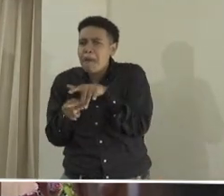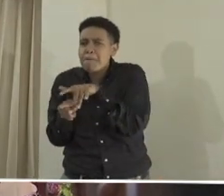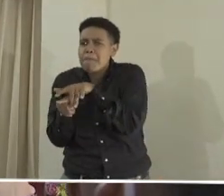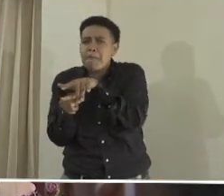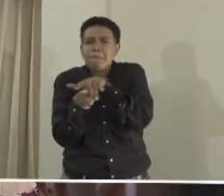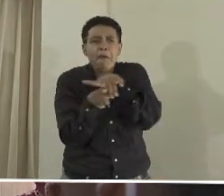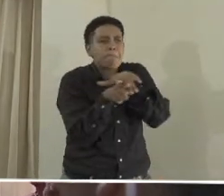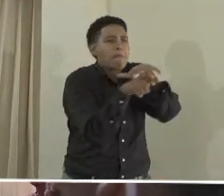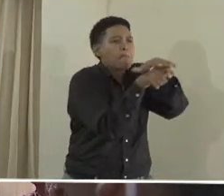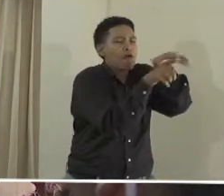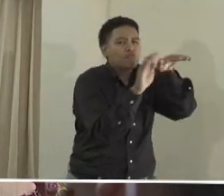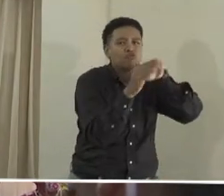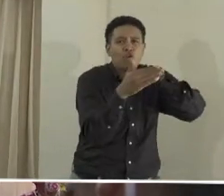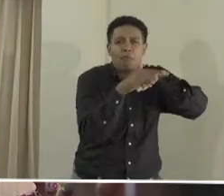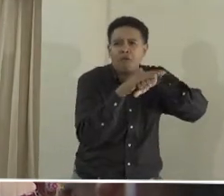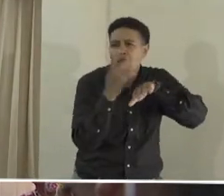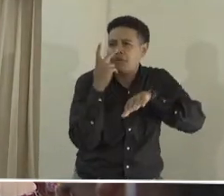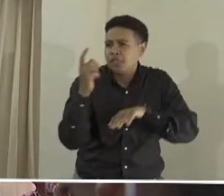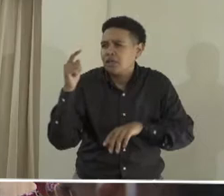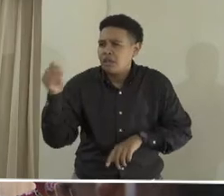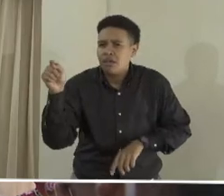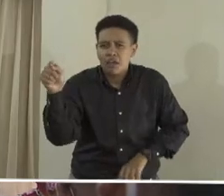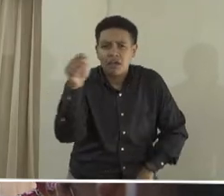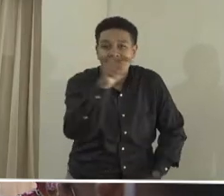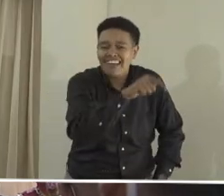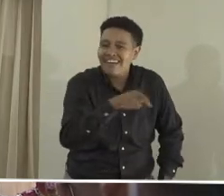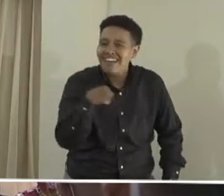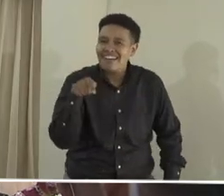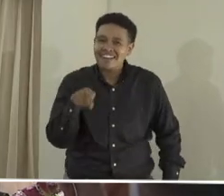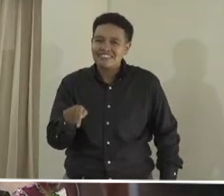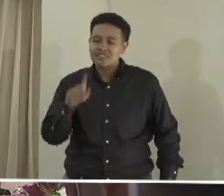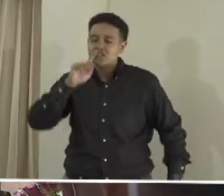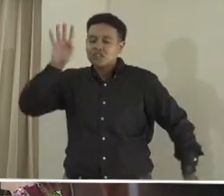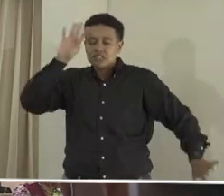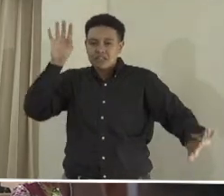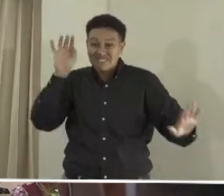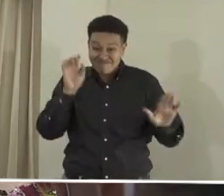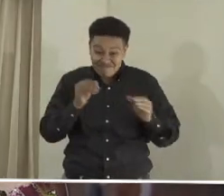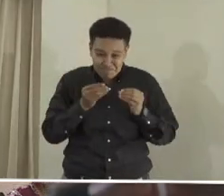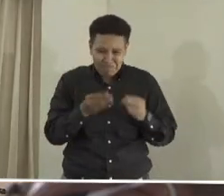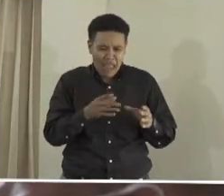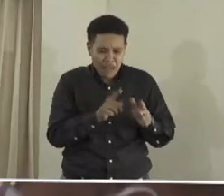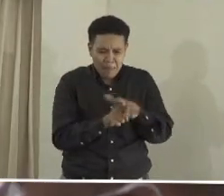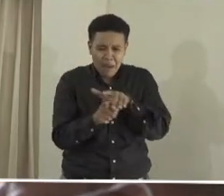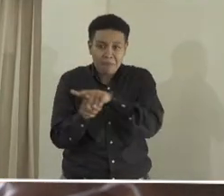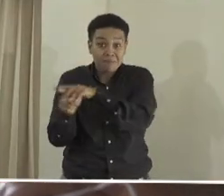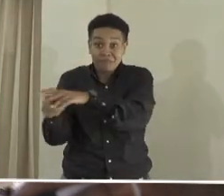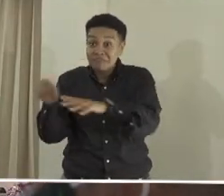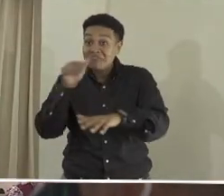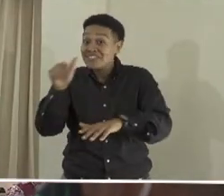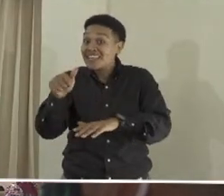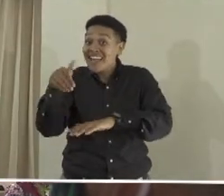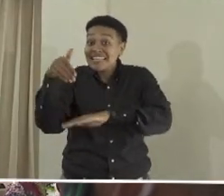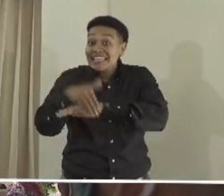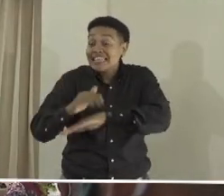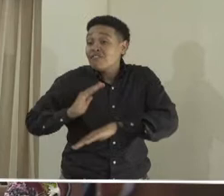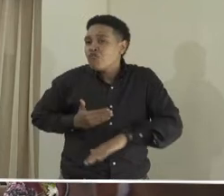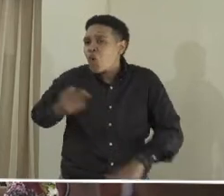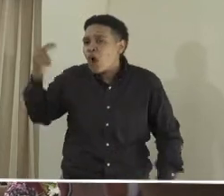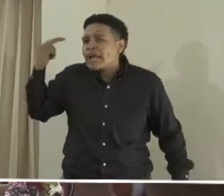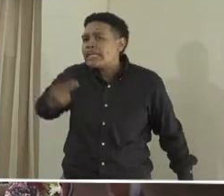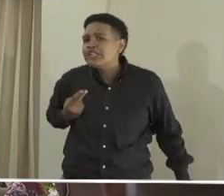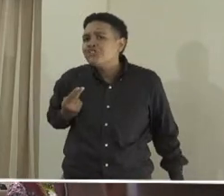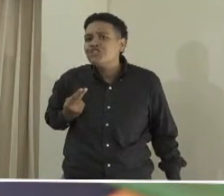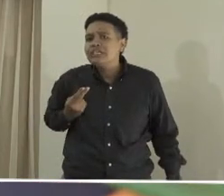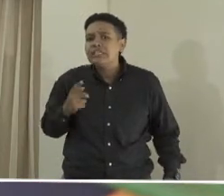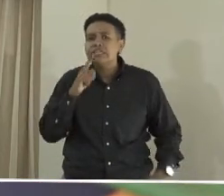the landscape of our nation. This is monstrous, for it is not the evening of our history. It is